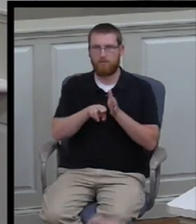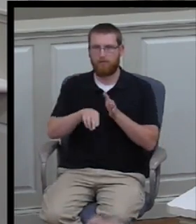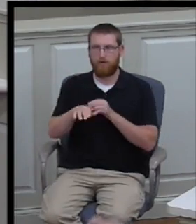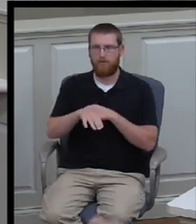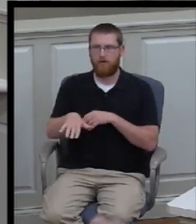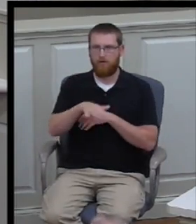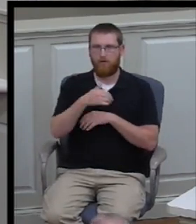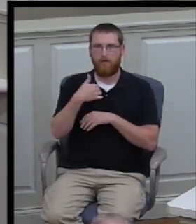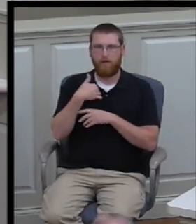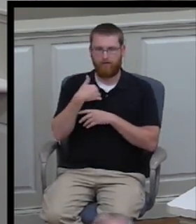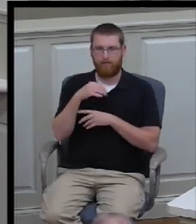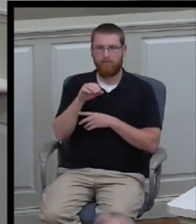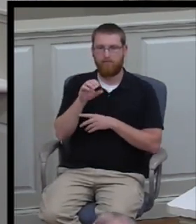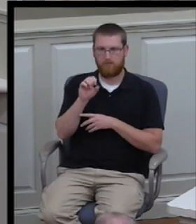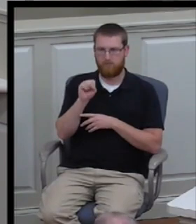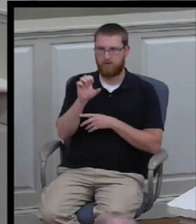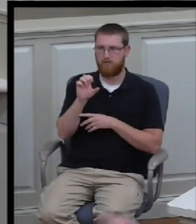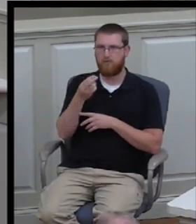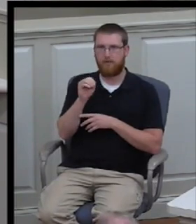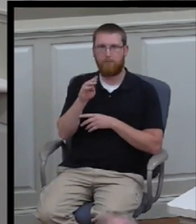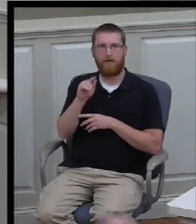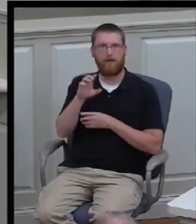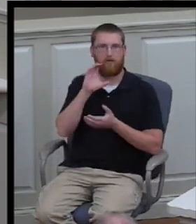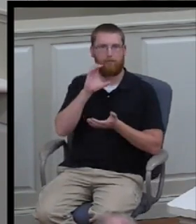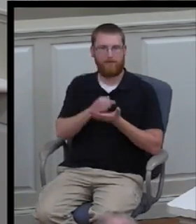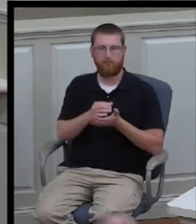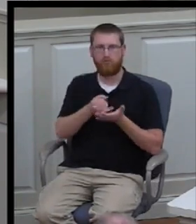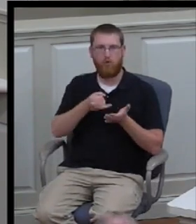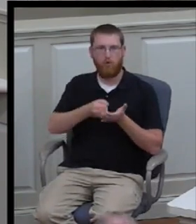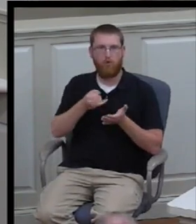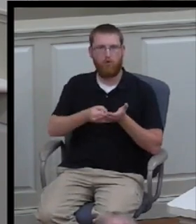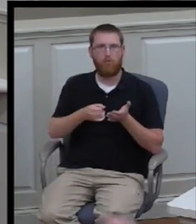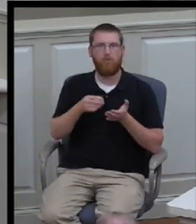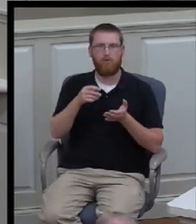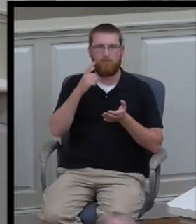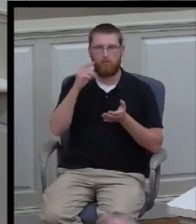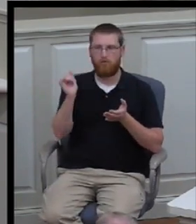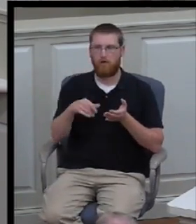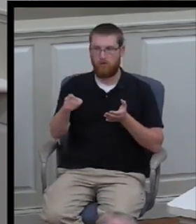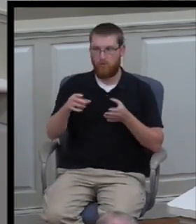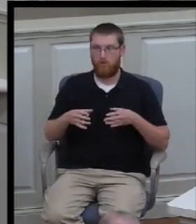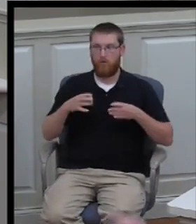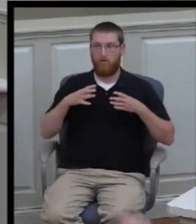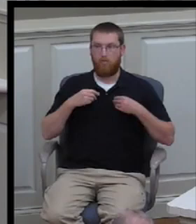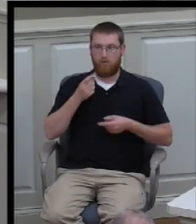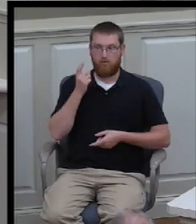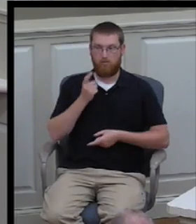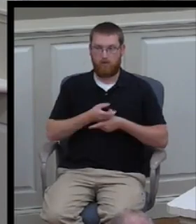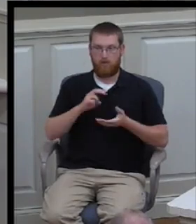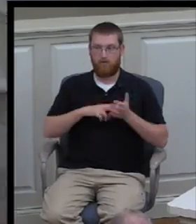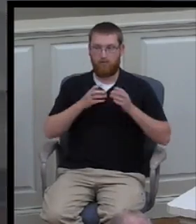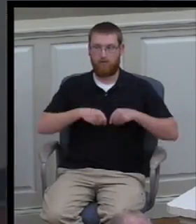schematic of it. I wanna say. We have title actually title of But you all own it, so you can give it away, right? it. Well, I guess